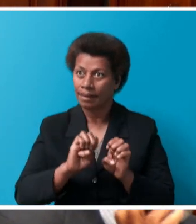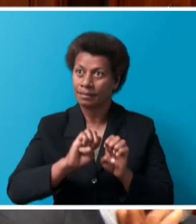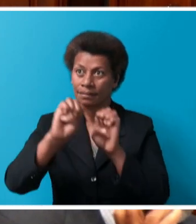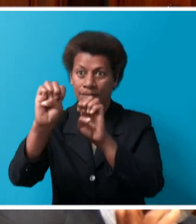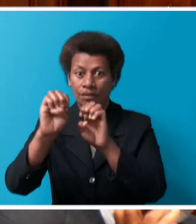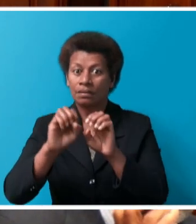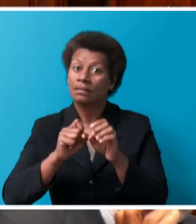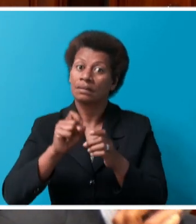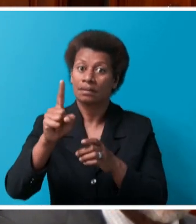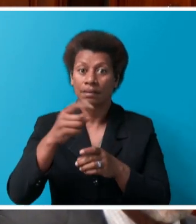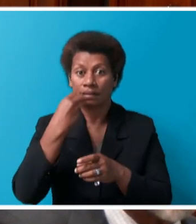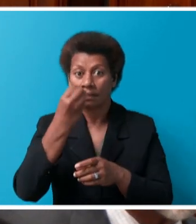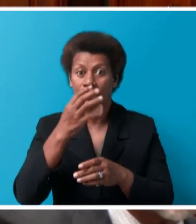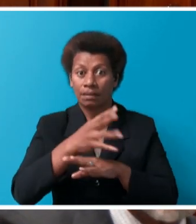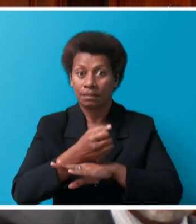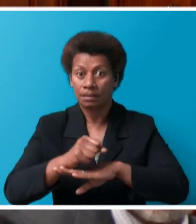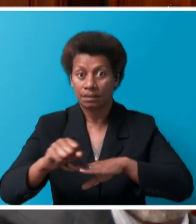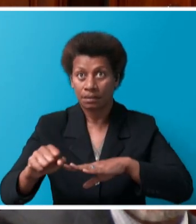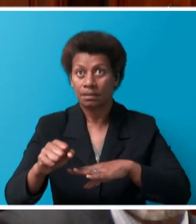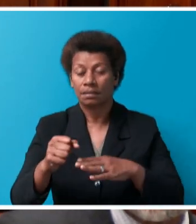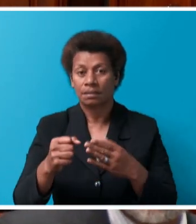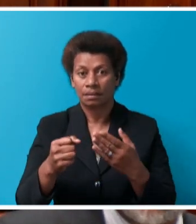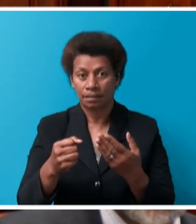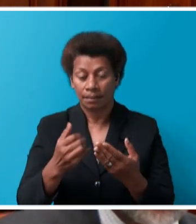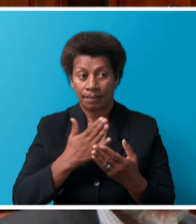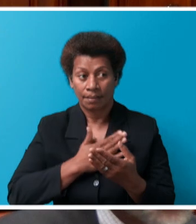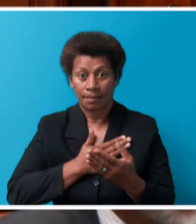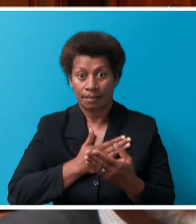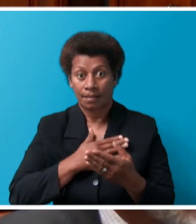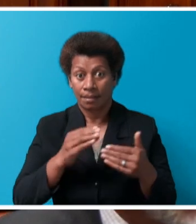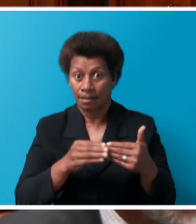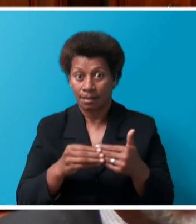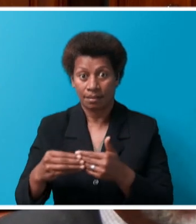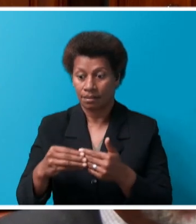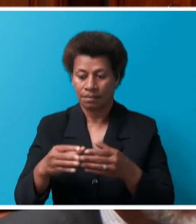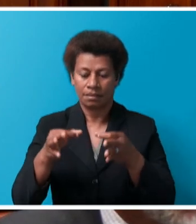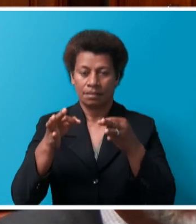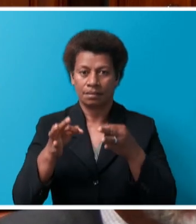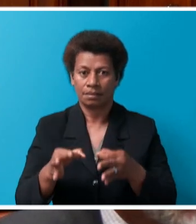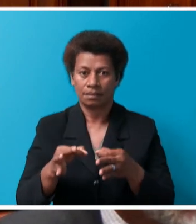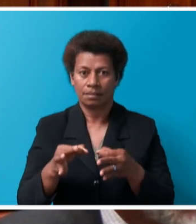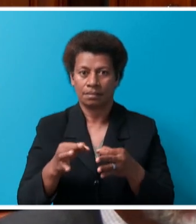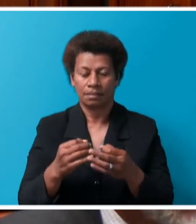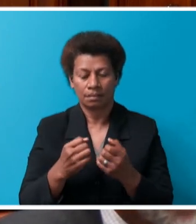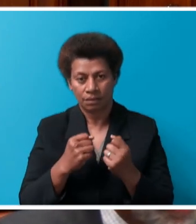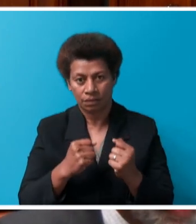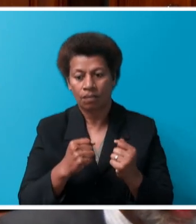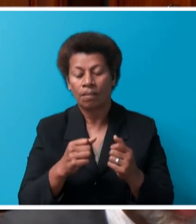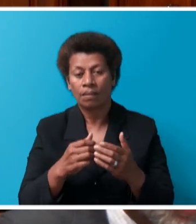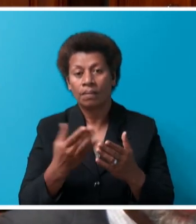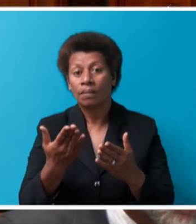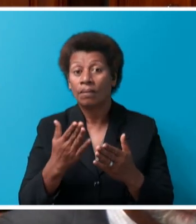challenge. This ministry under my leadership will be bold, decisive, and relentless in its pursuit of this